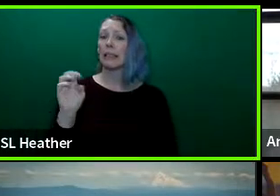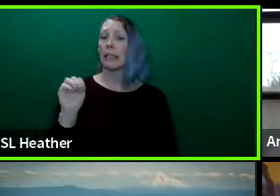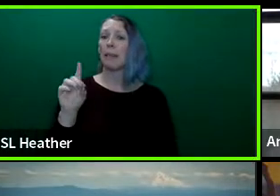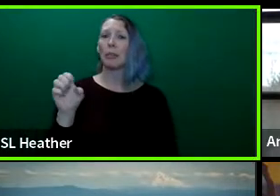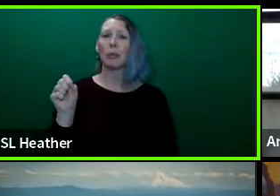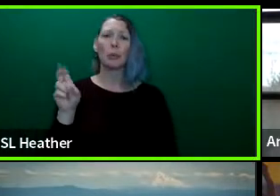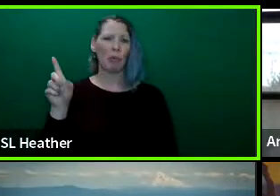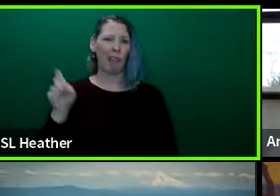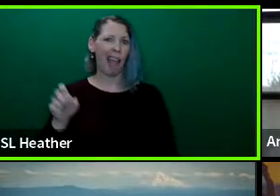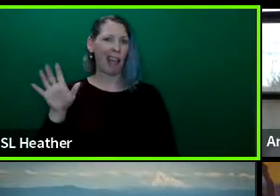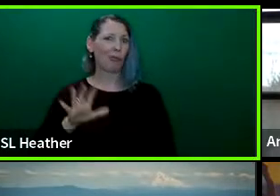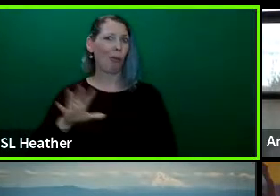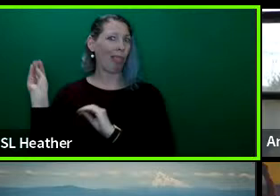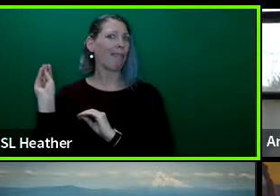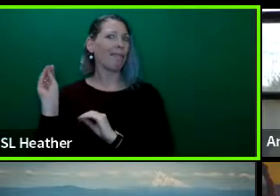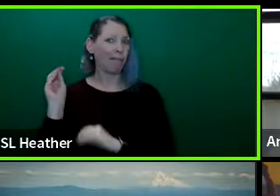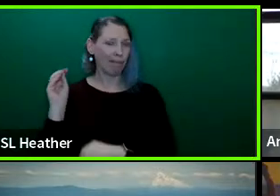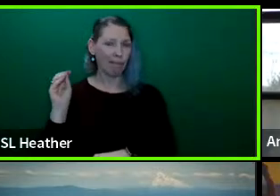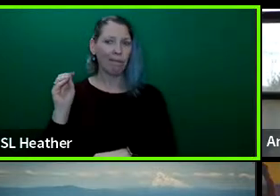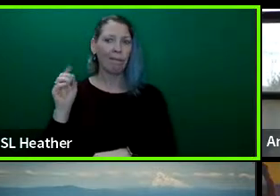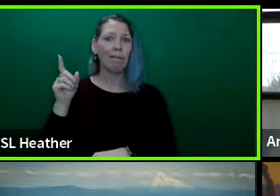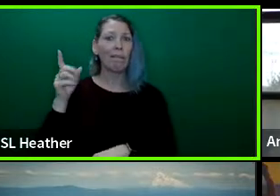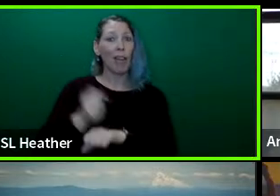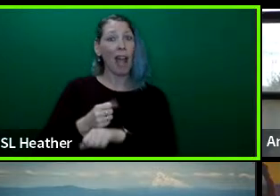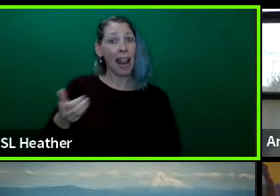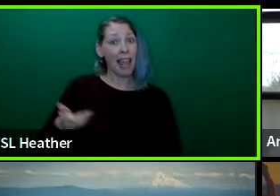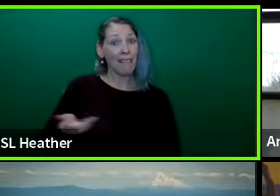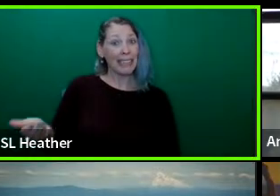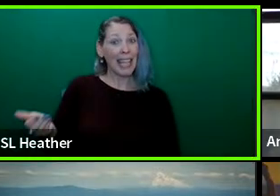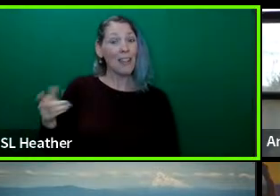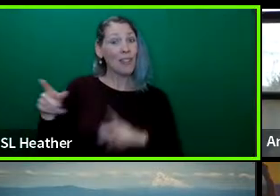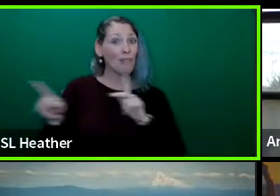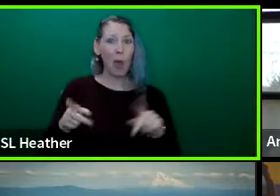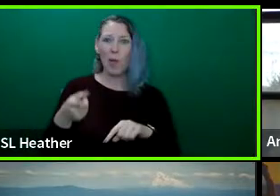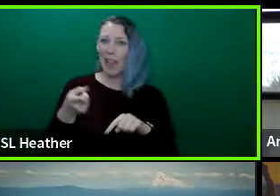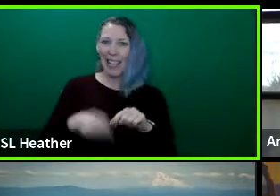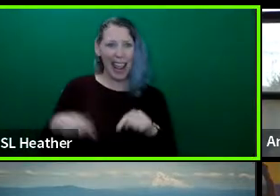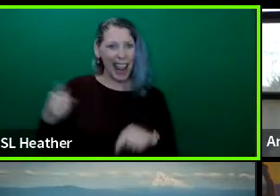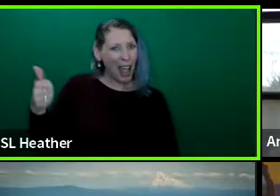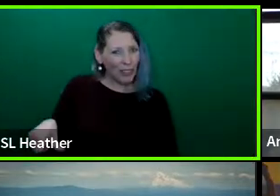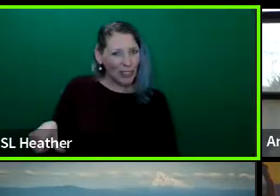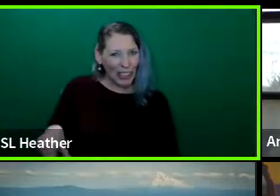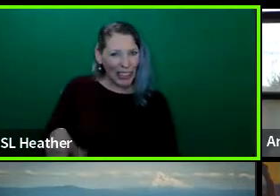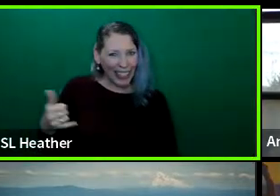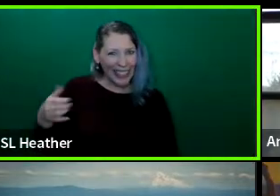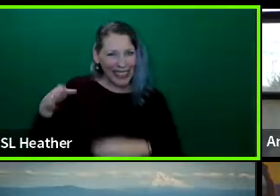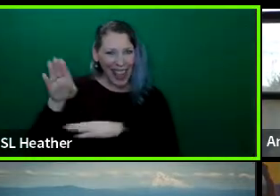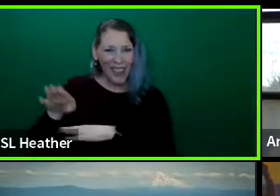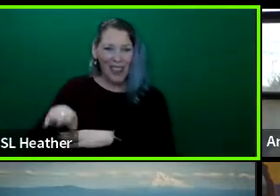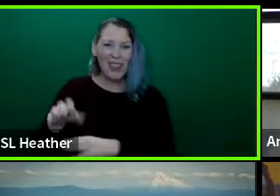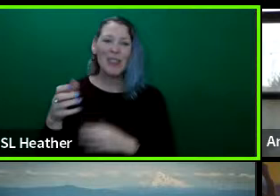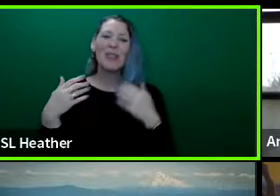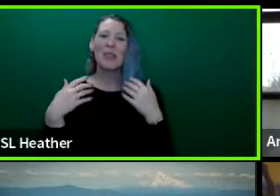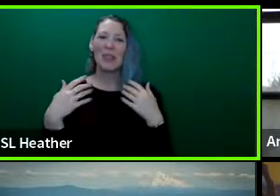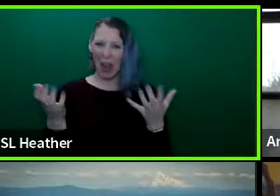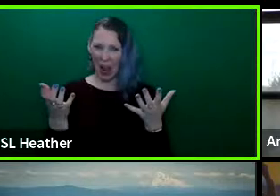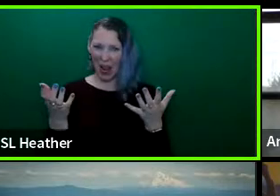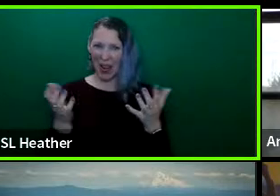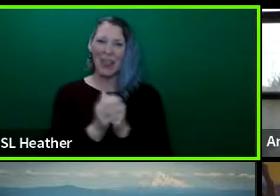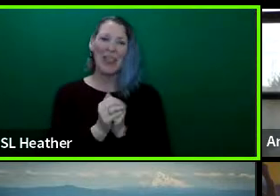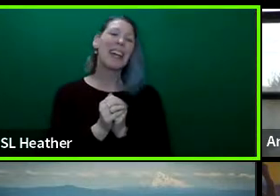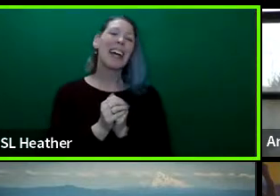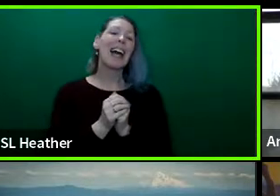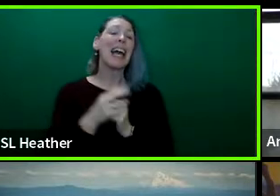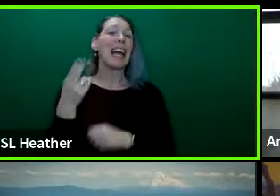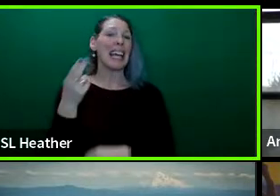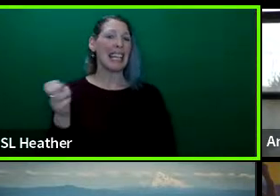to whisk away. He got an invitation to a party he could not refuse this afternoon. So, but